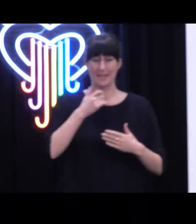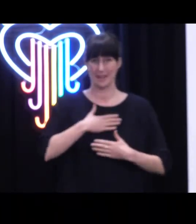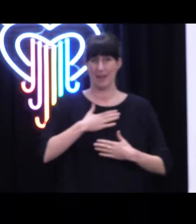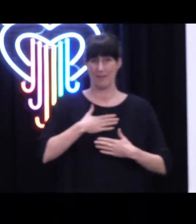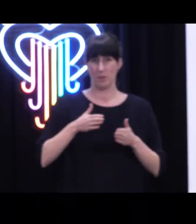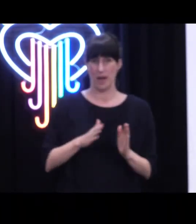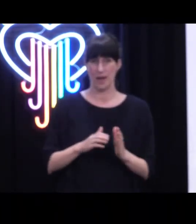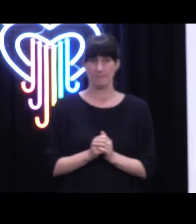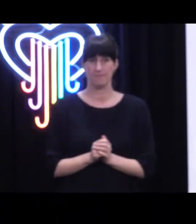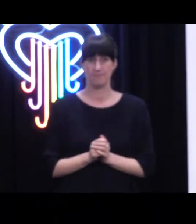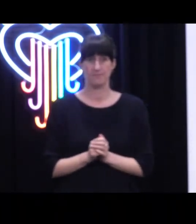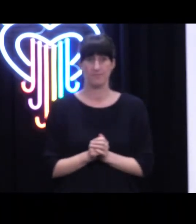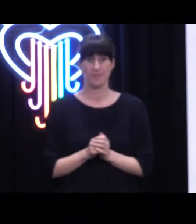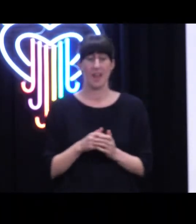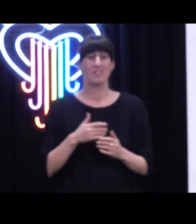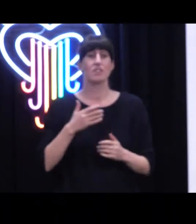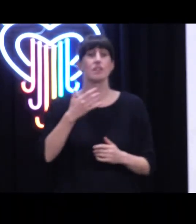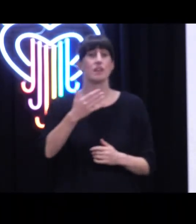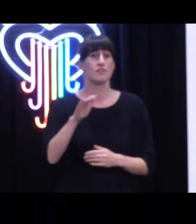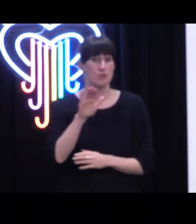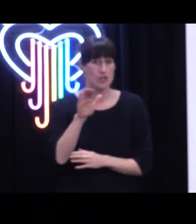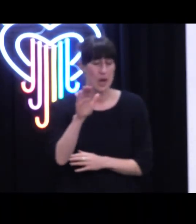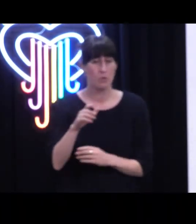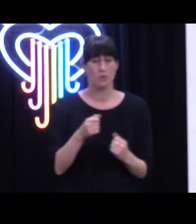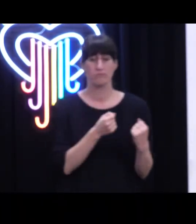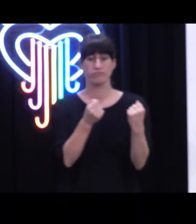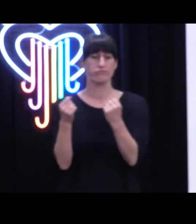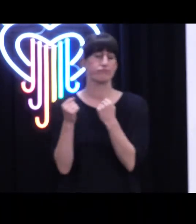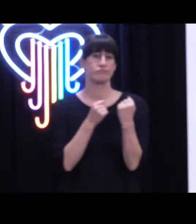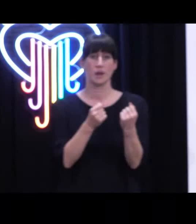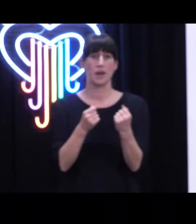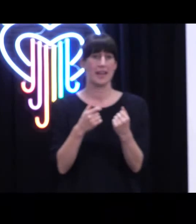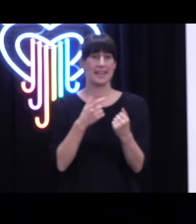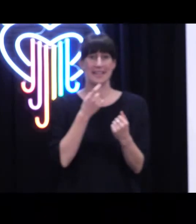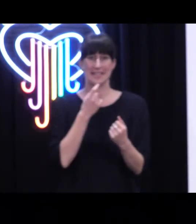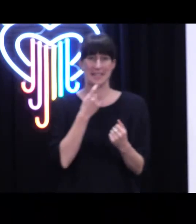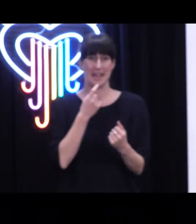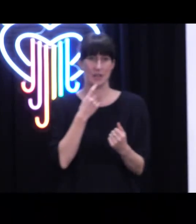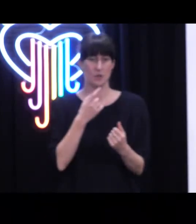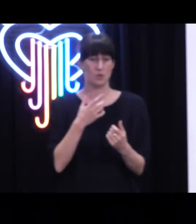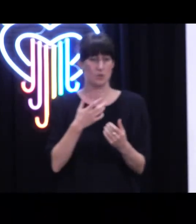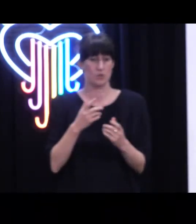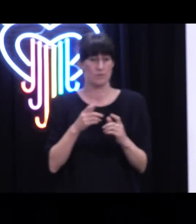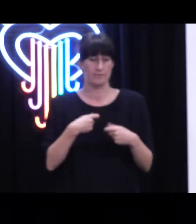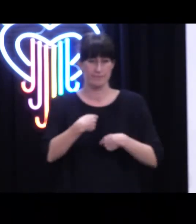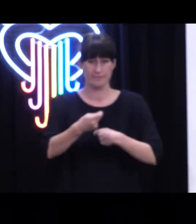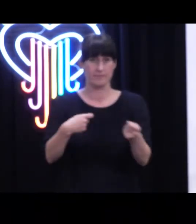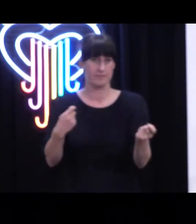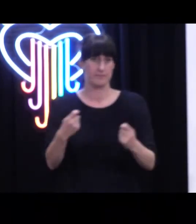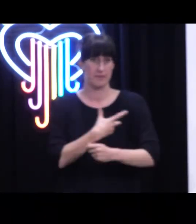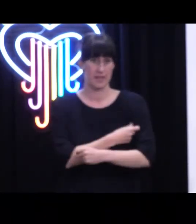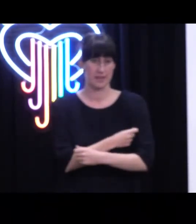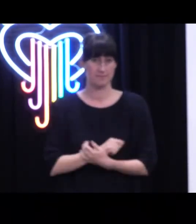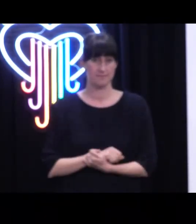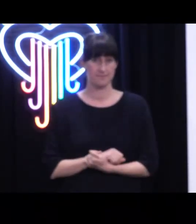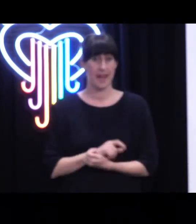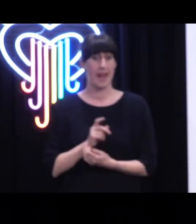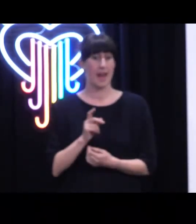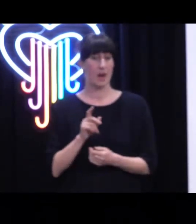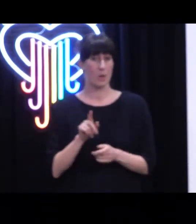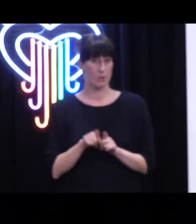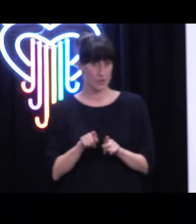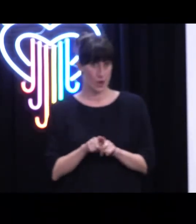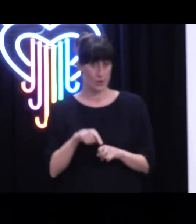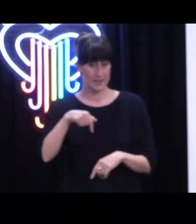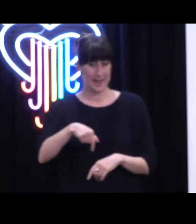residential in where they go and how they're able to perform their job. Meanwhile, we've hit another milestone. Today we hit 3 million